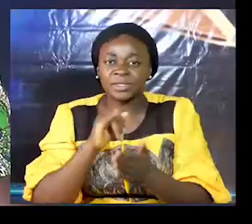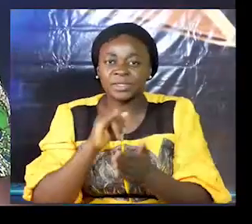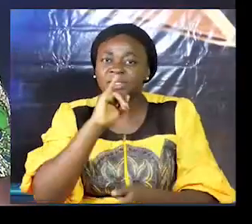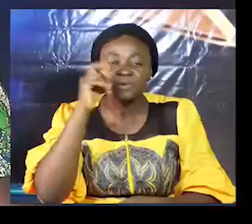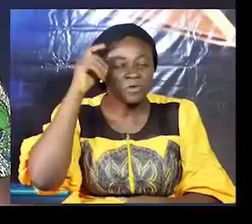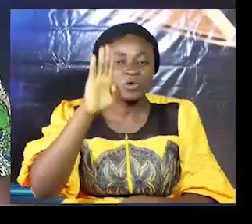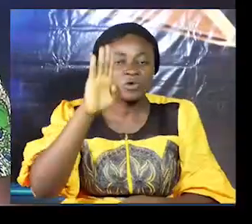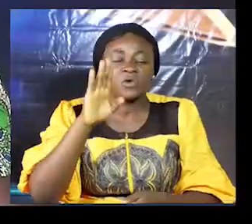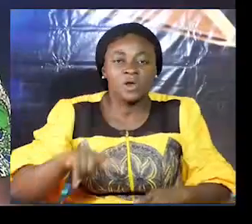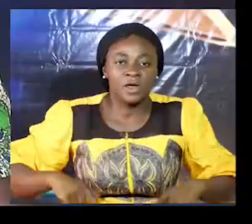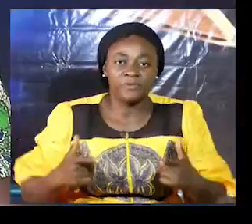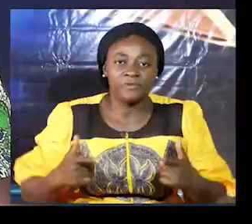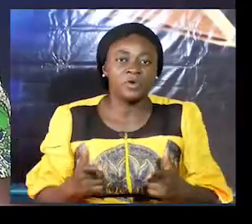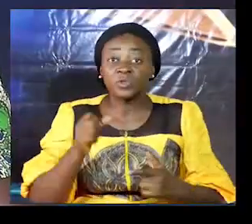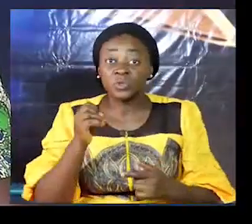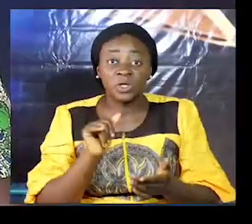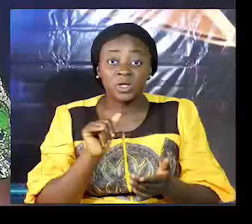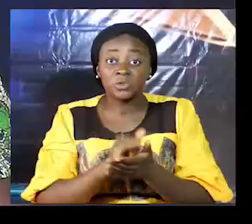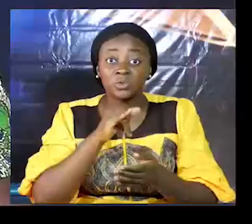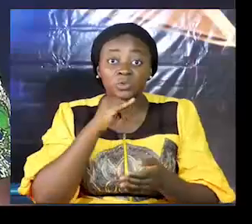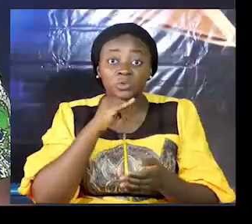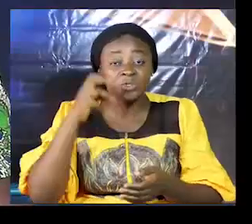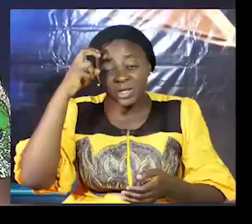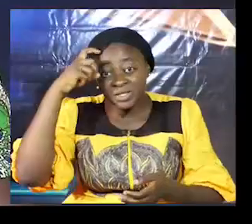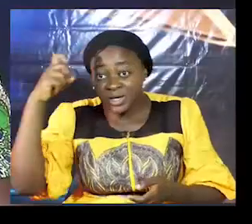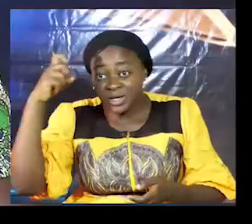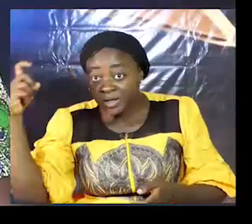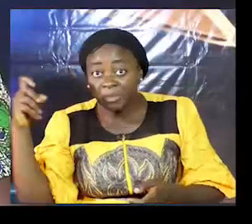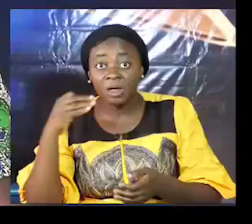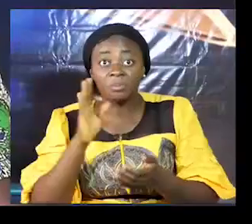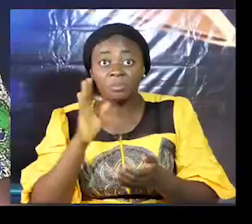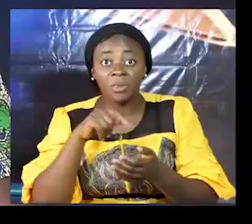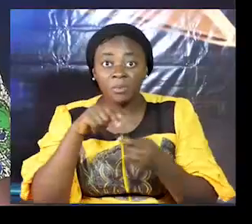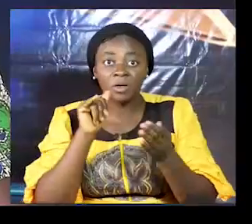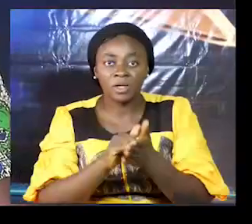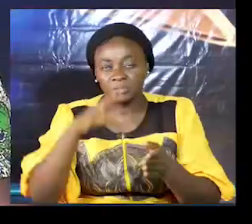for your life. The Lord will grant you help and understanding and